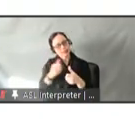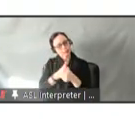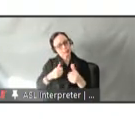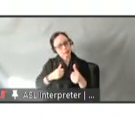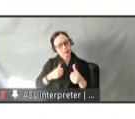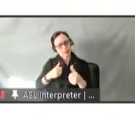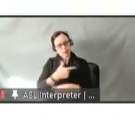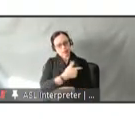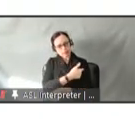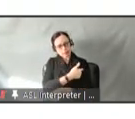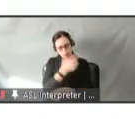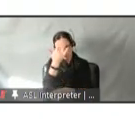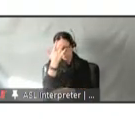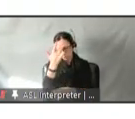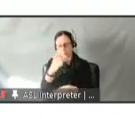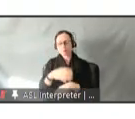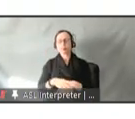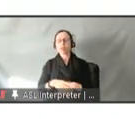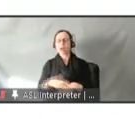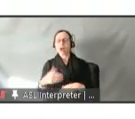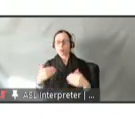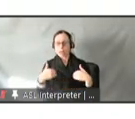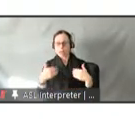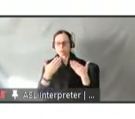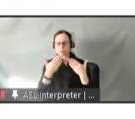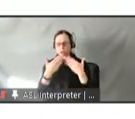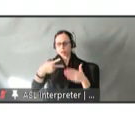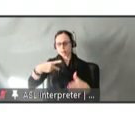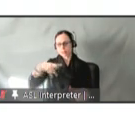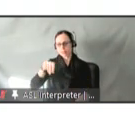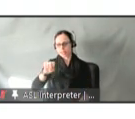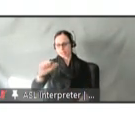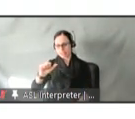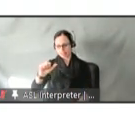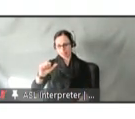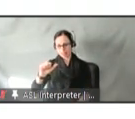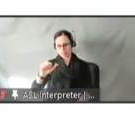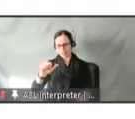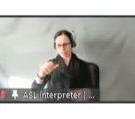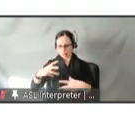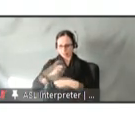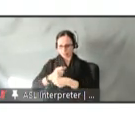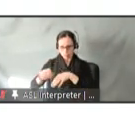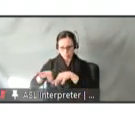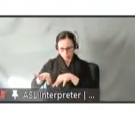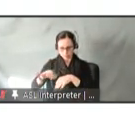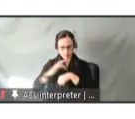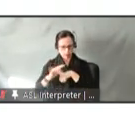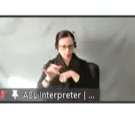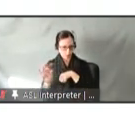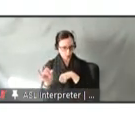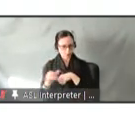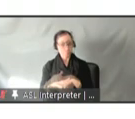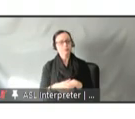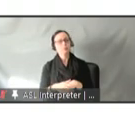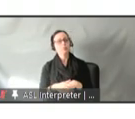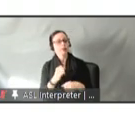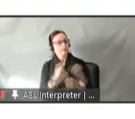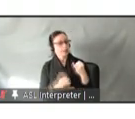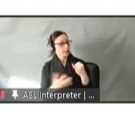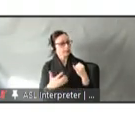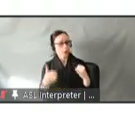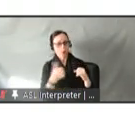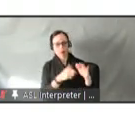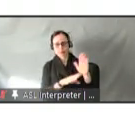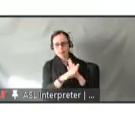vaccine. And we also have some great PSAs and briefs available as well. And finally, we have developed a